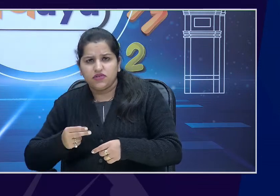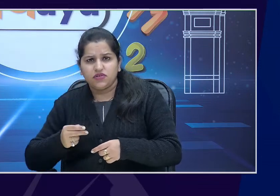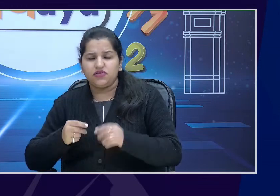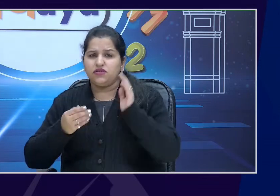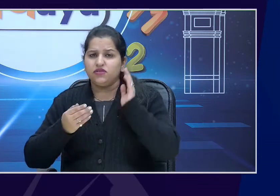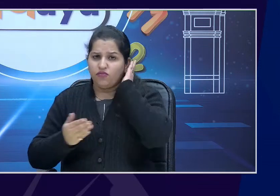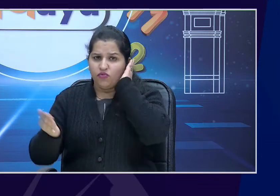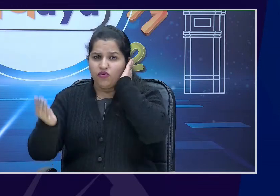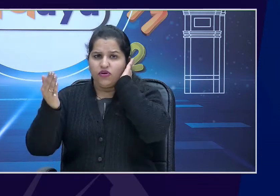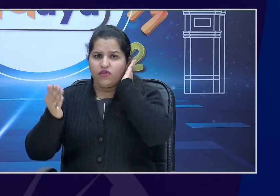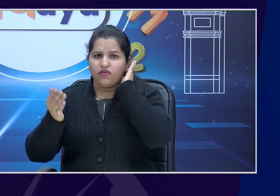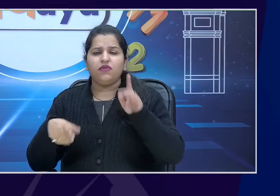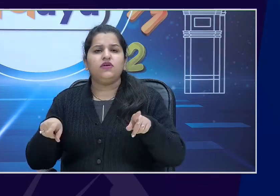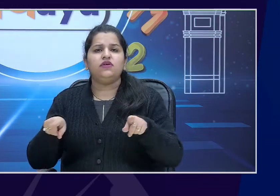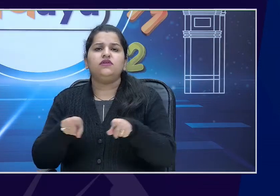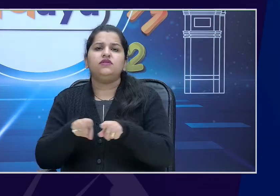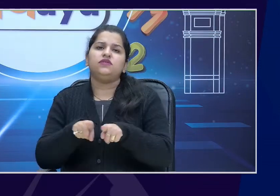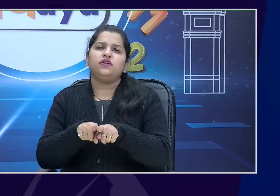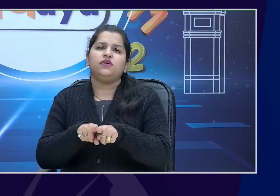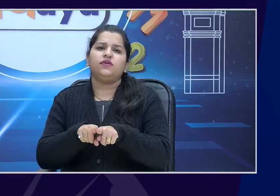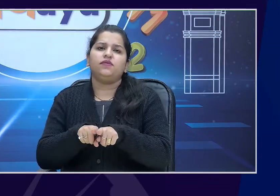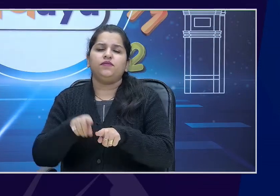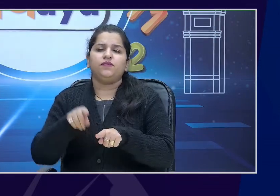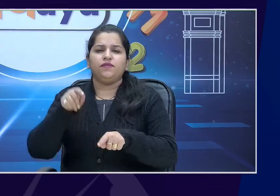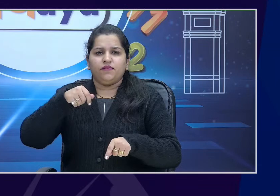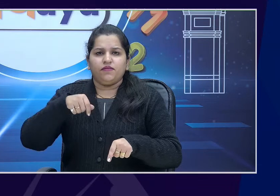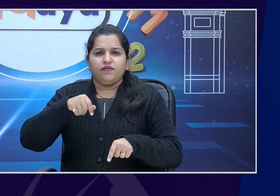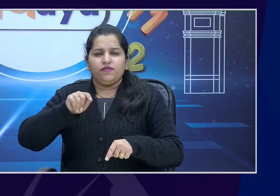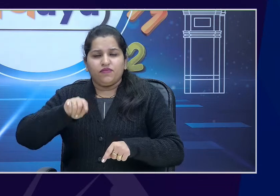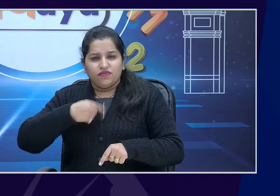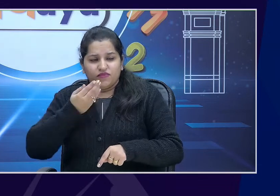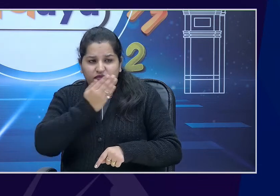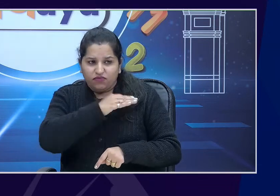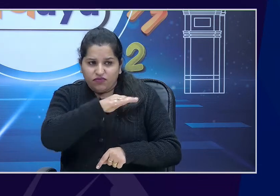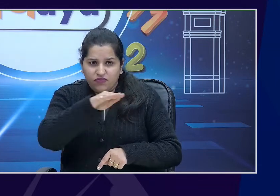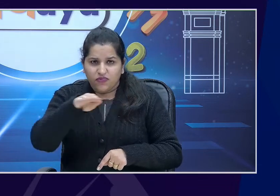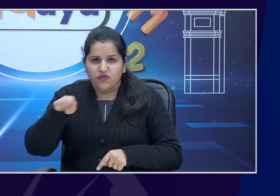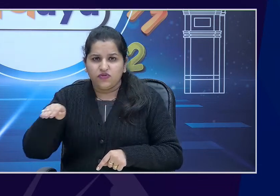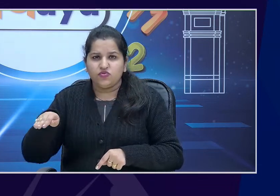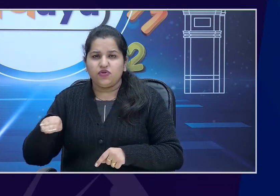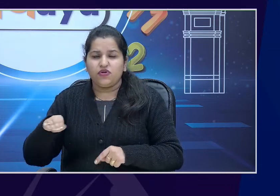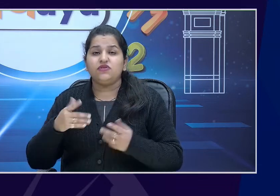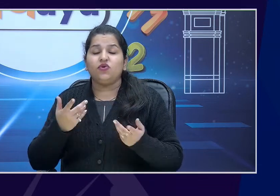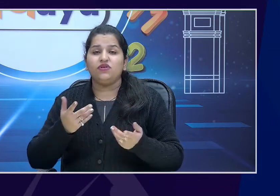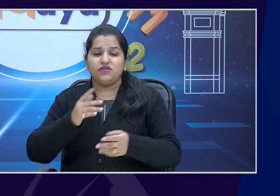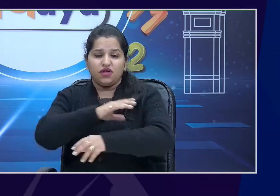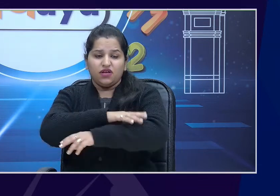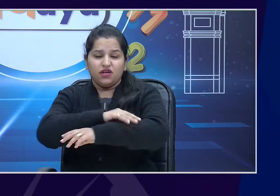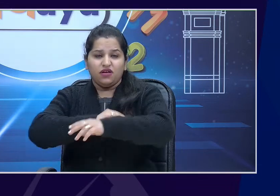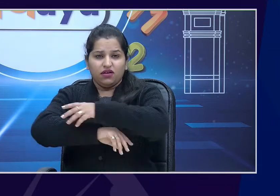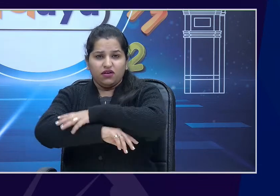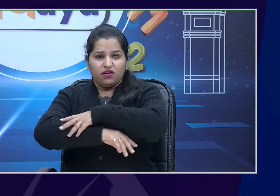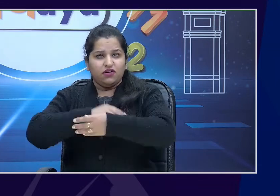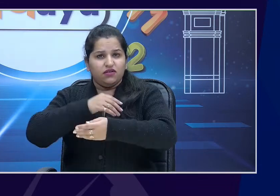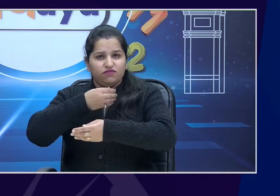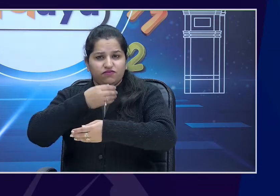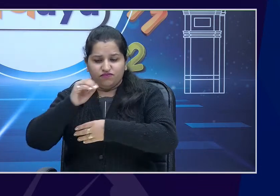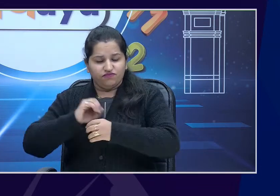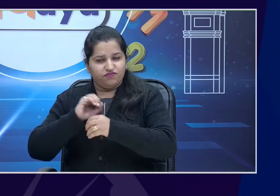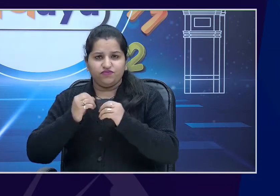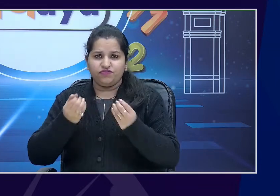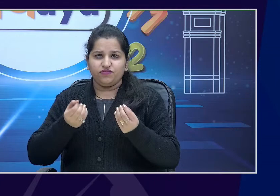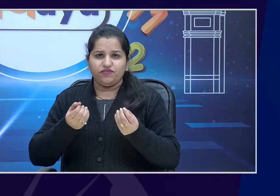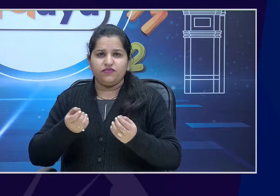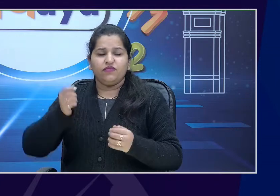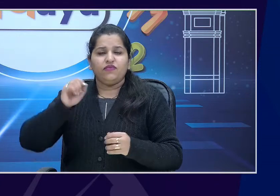pictures. Okay, and it can be children with a cerebral palsy can type it or